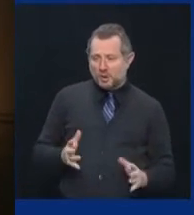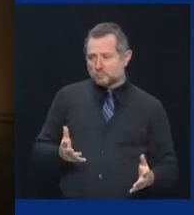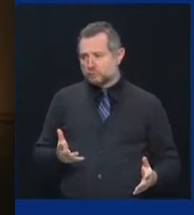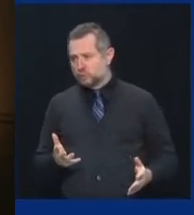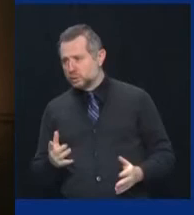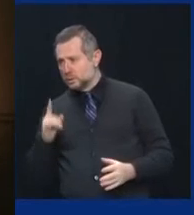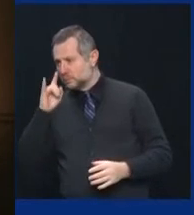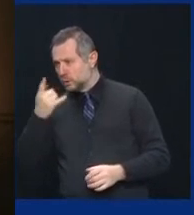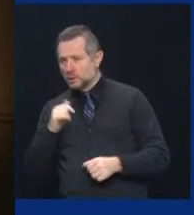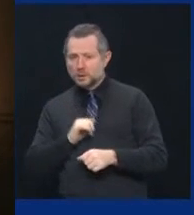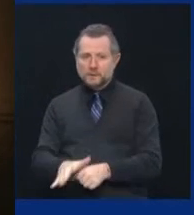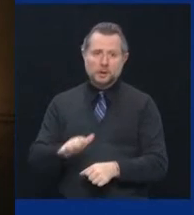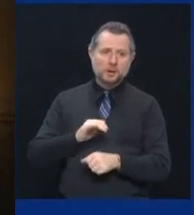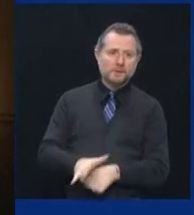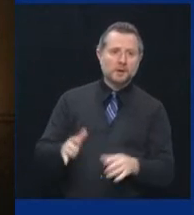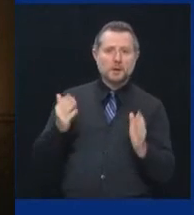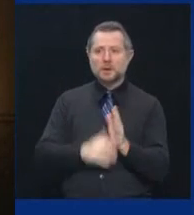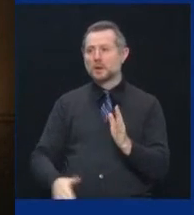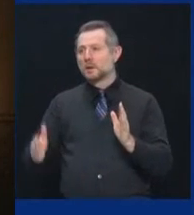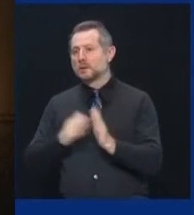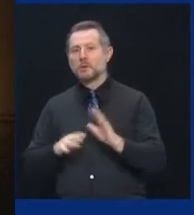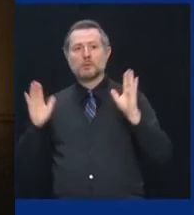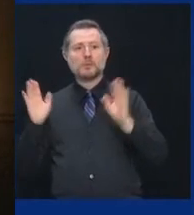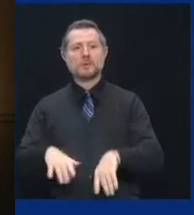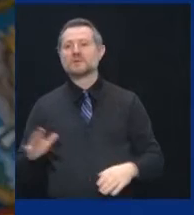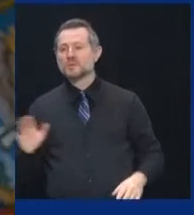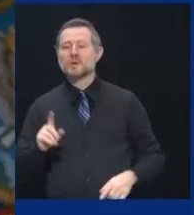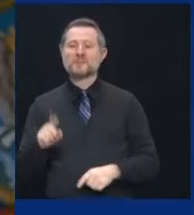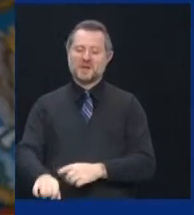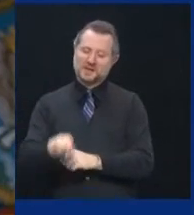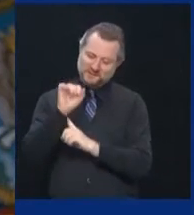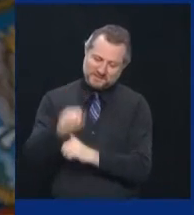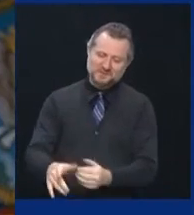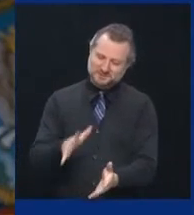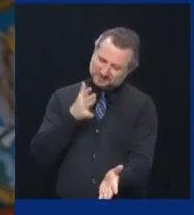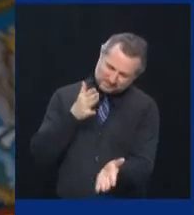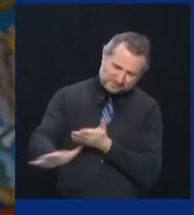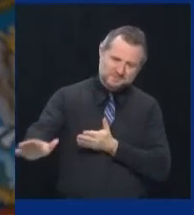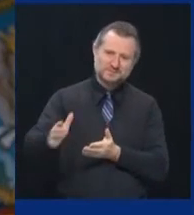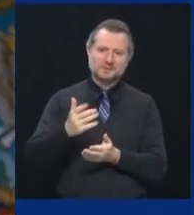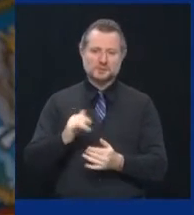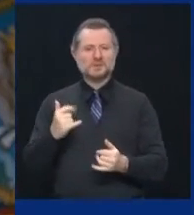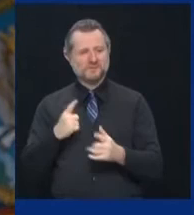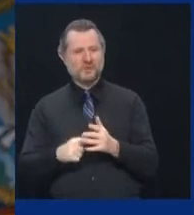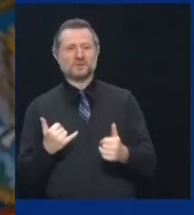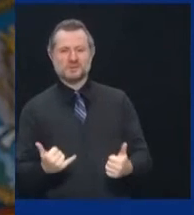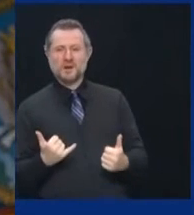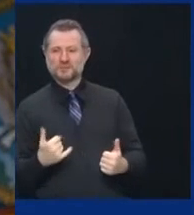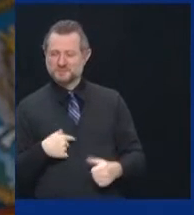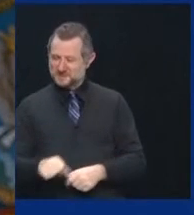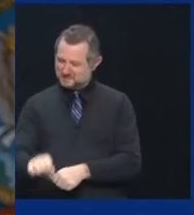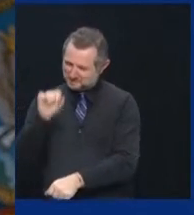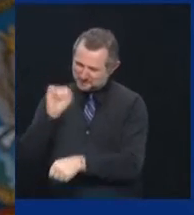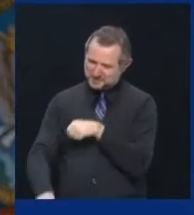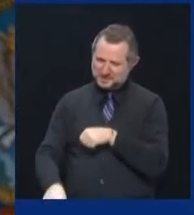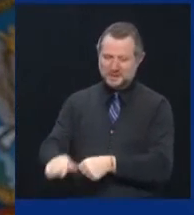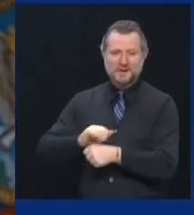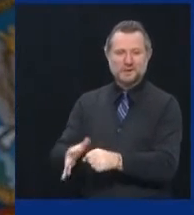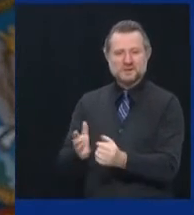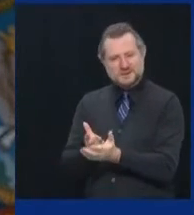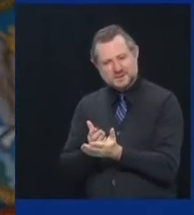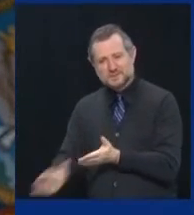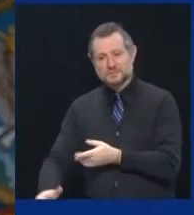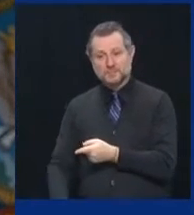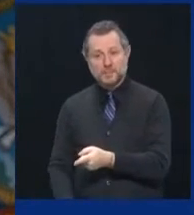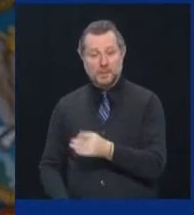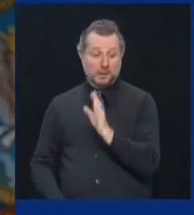COVID itself is fatigued. We must defeat the enemy. If we tire